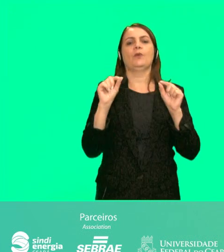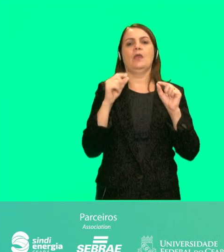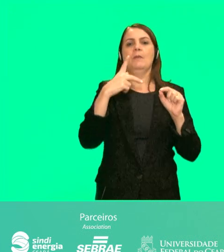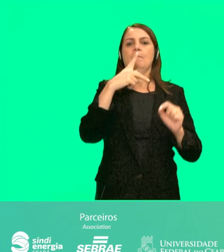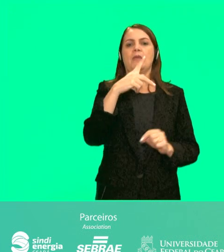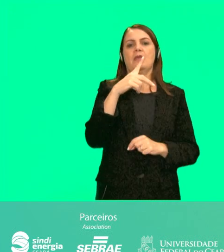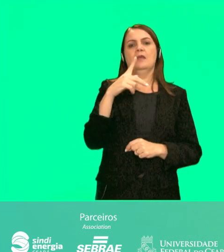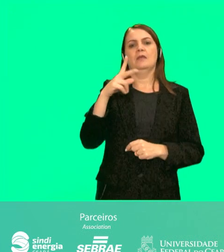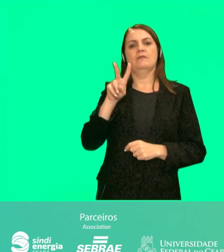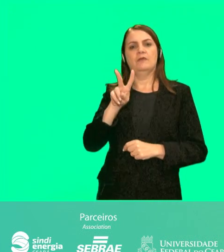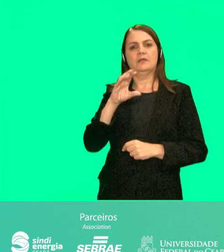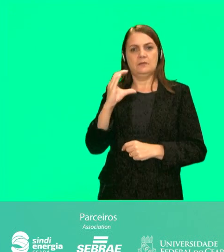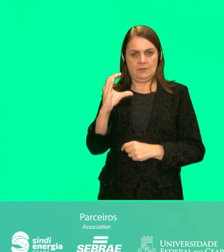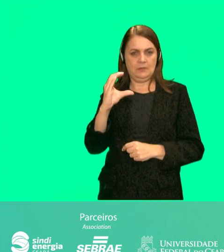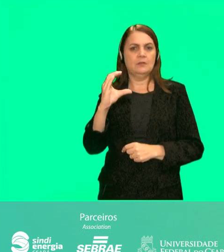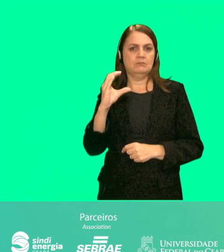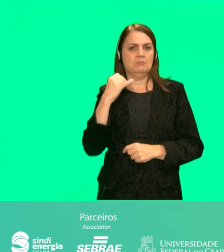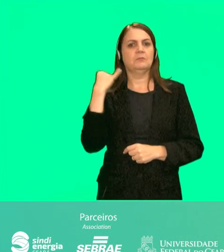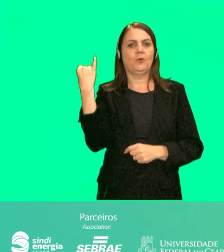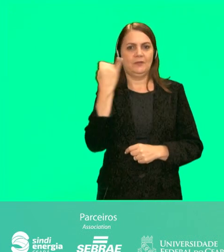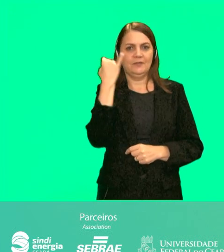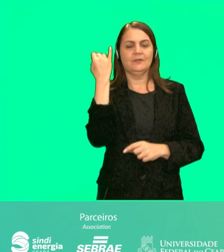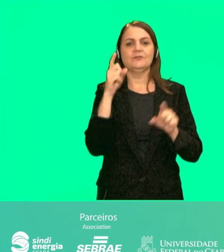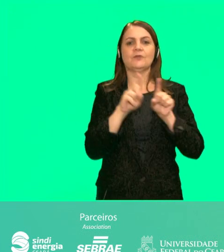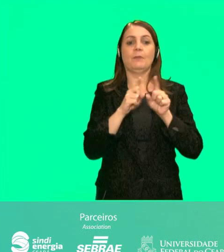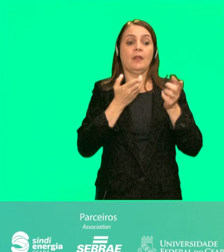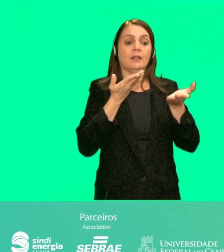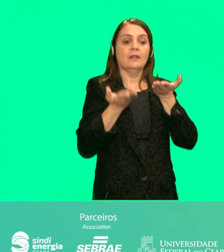alkaline solutions, and